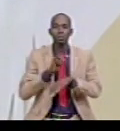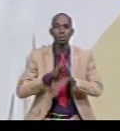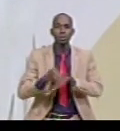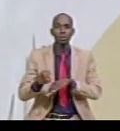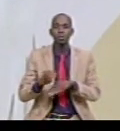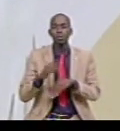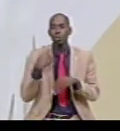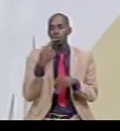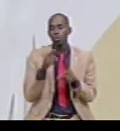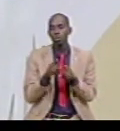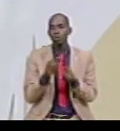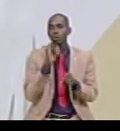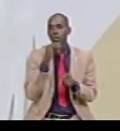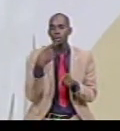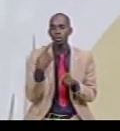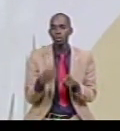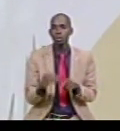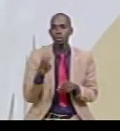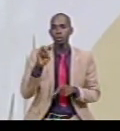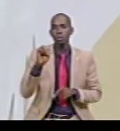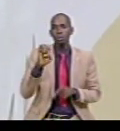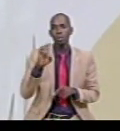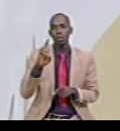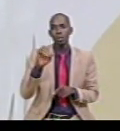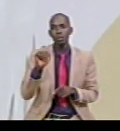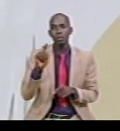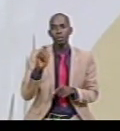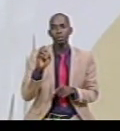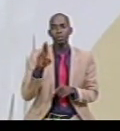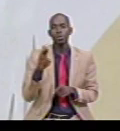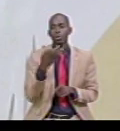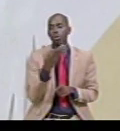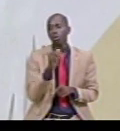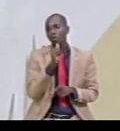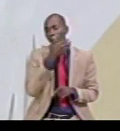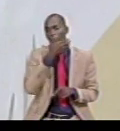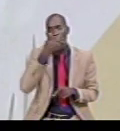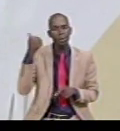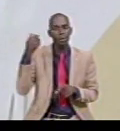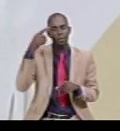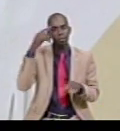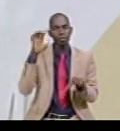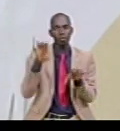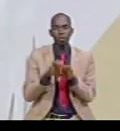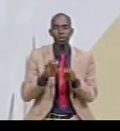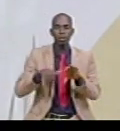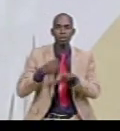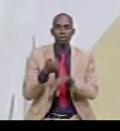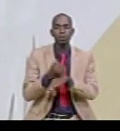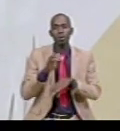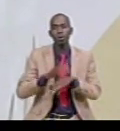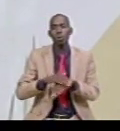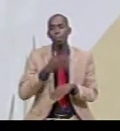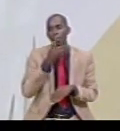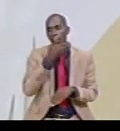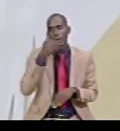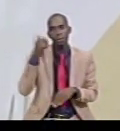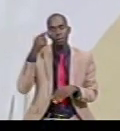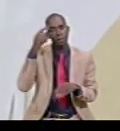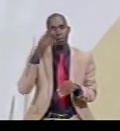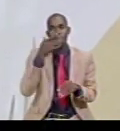the mediator of a better Covenant which was established upon better promises then